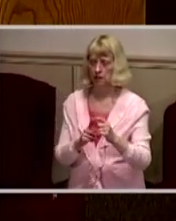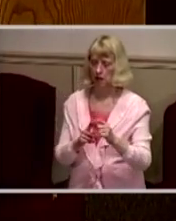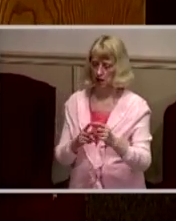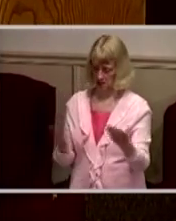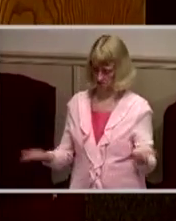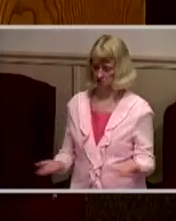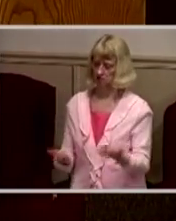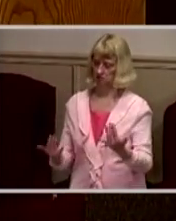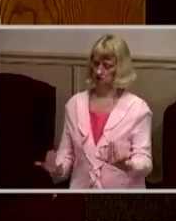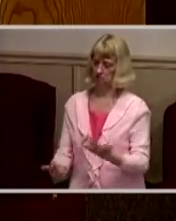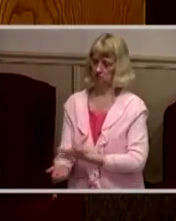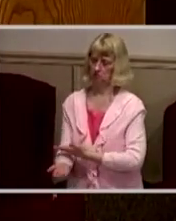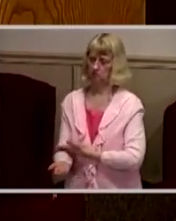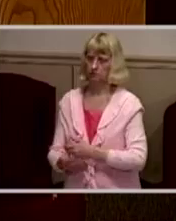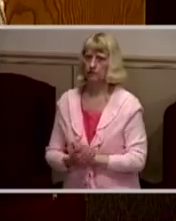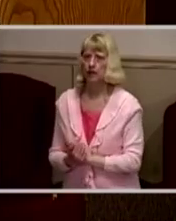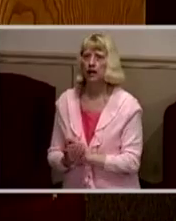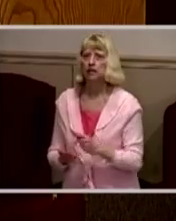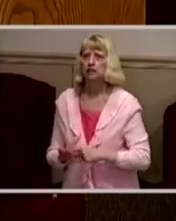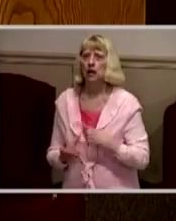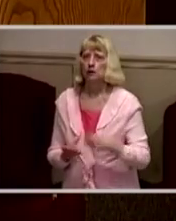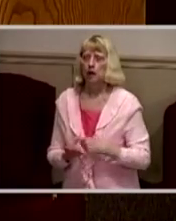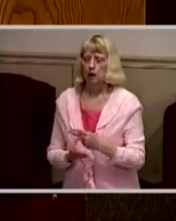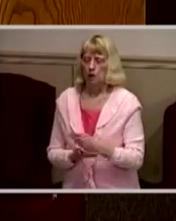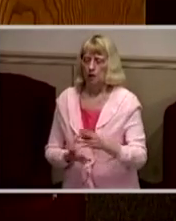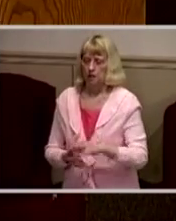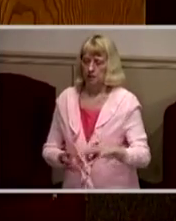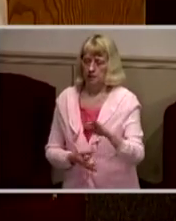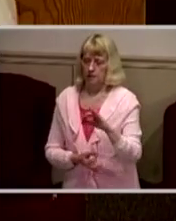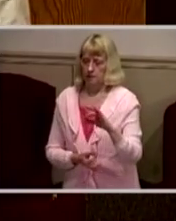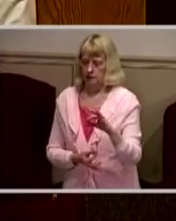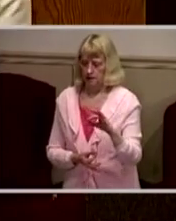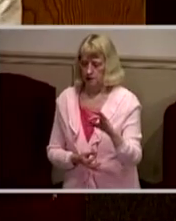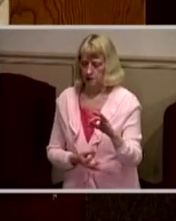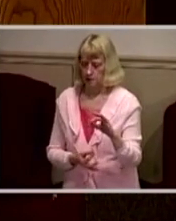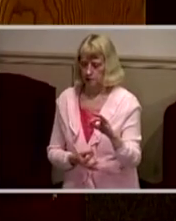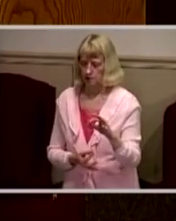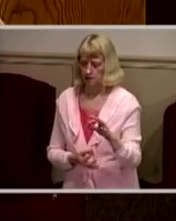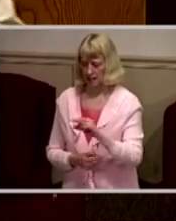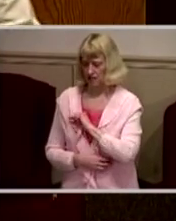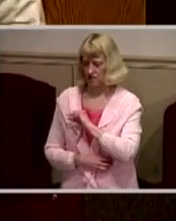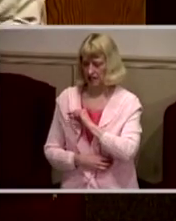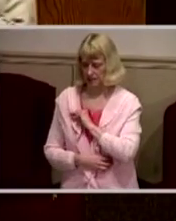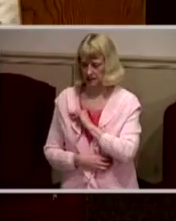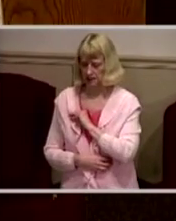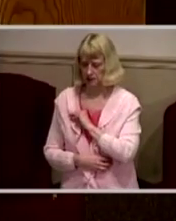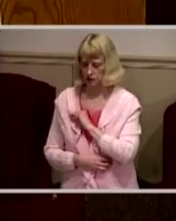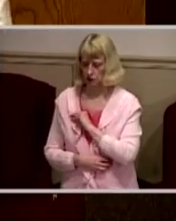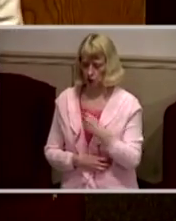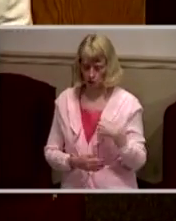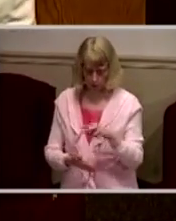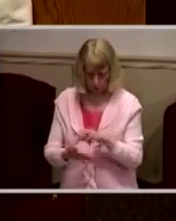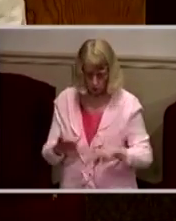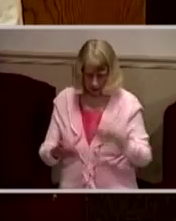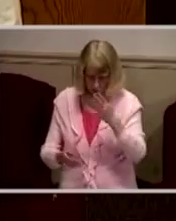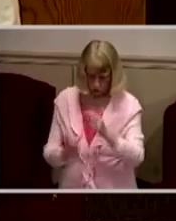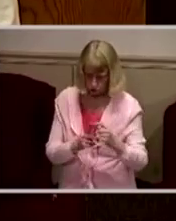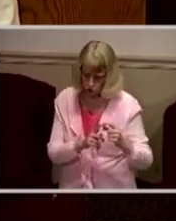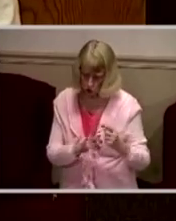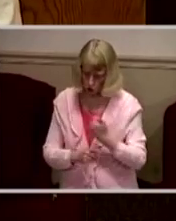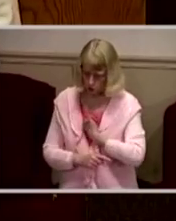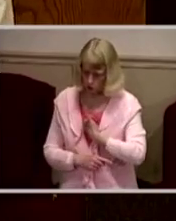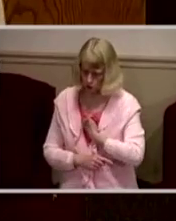we're doing here this morning. Sometimes the Spirit of God convicts us as we read the Word of God